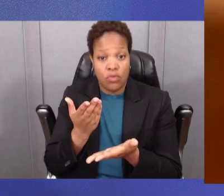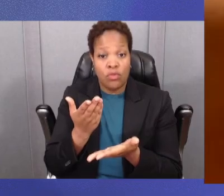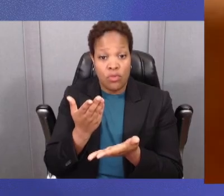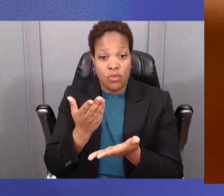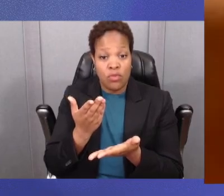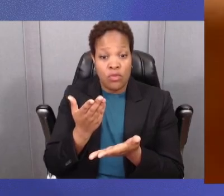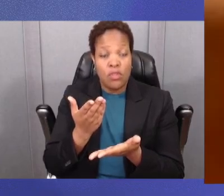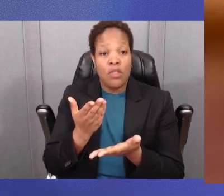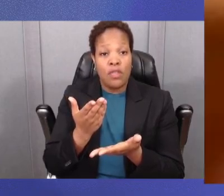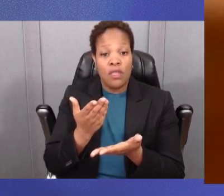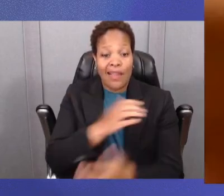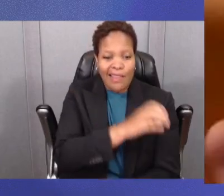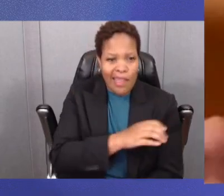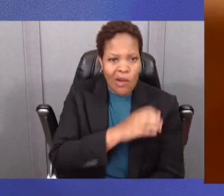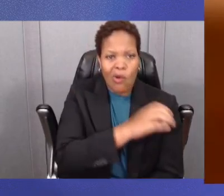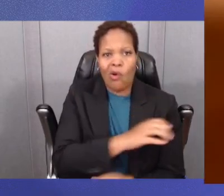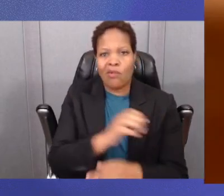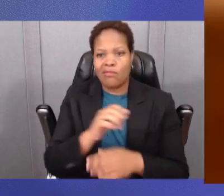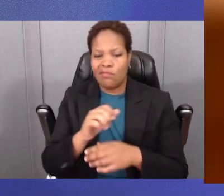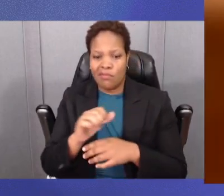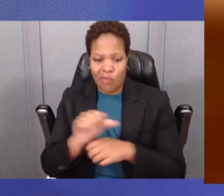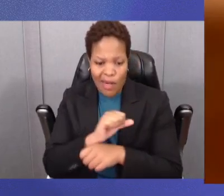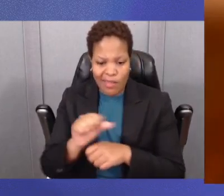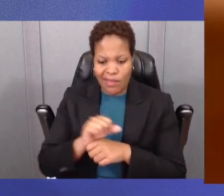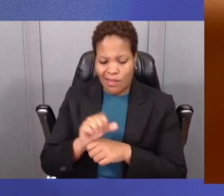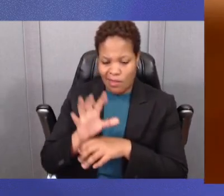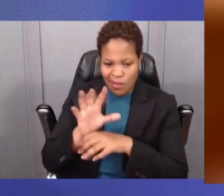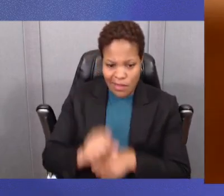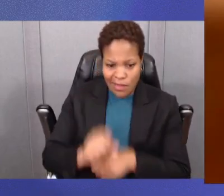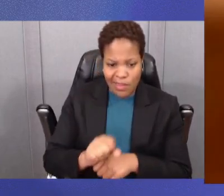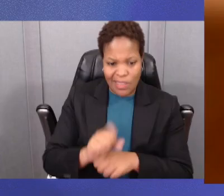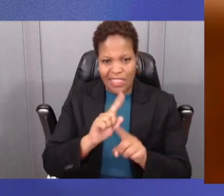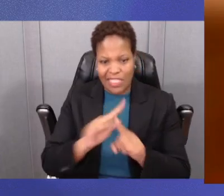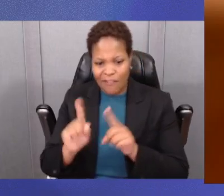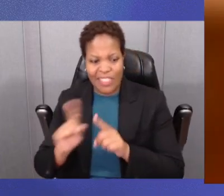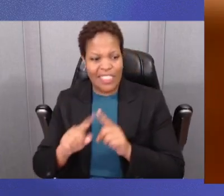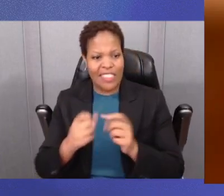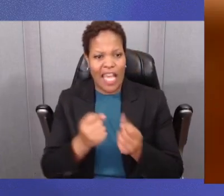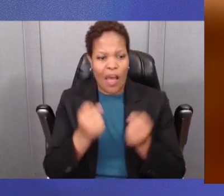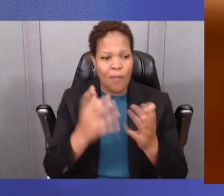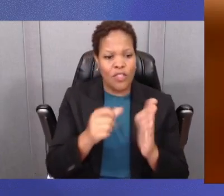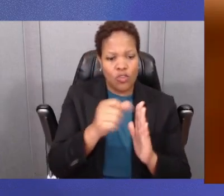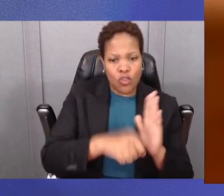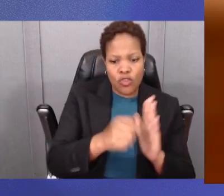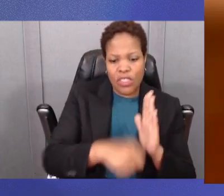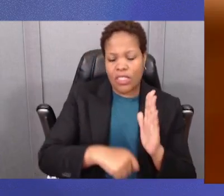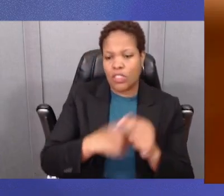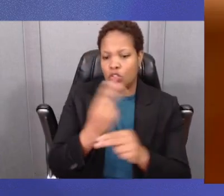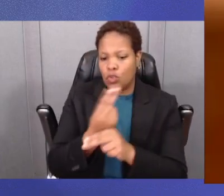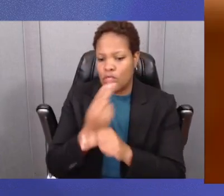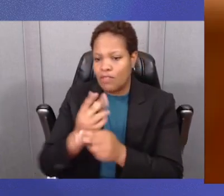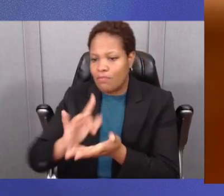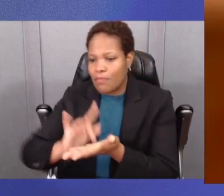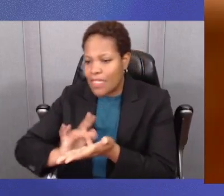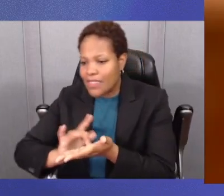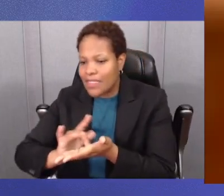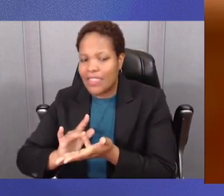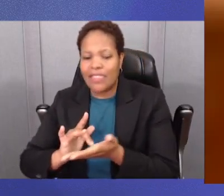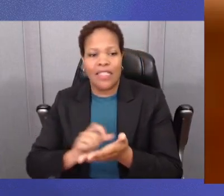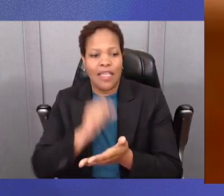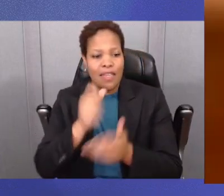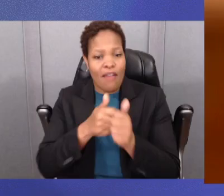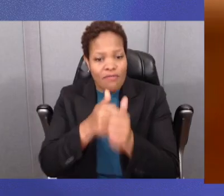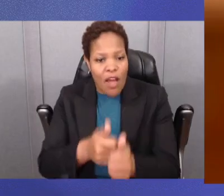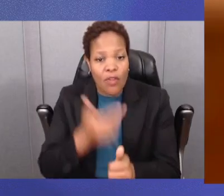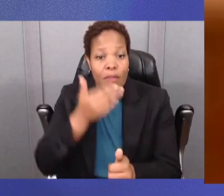practices, insane differences in rates of surgery, use of medicines, failure to adhere to the best knowledge